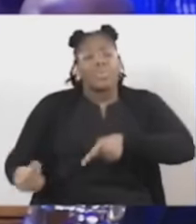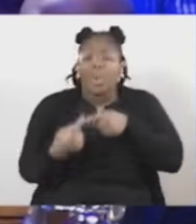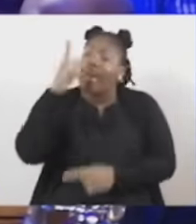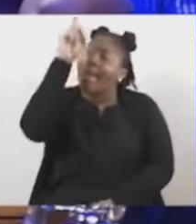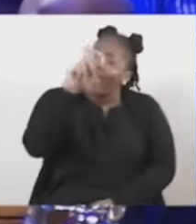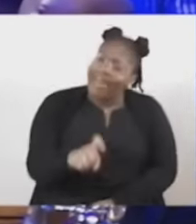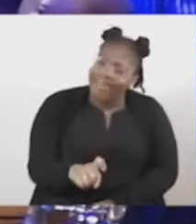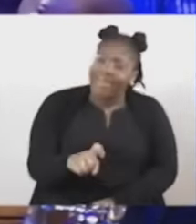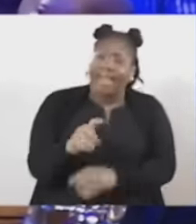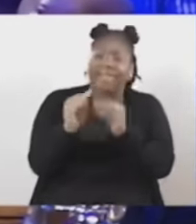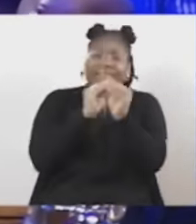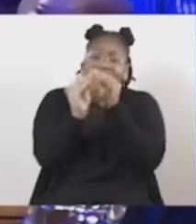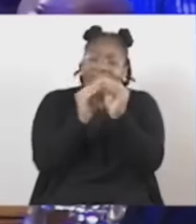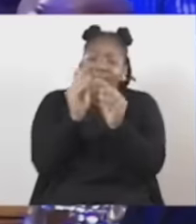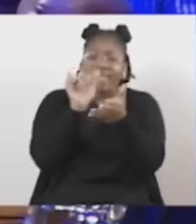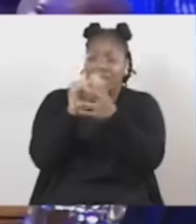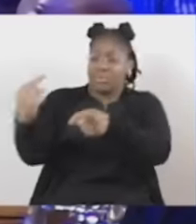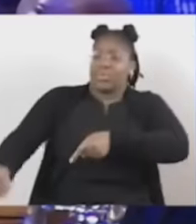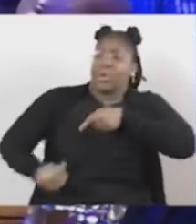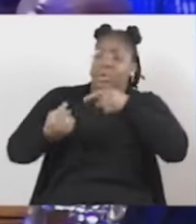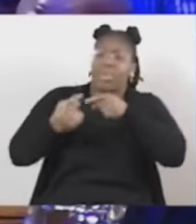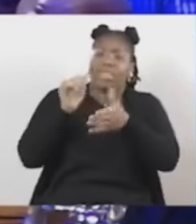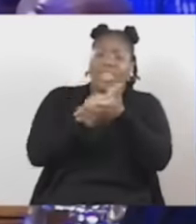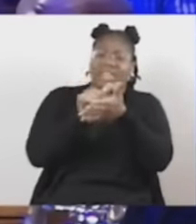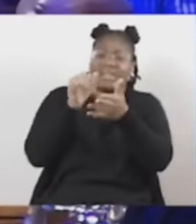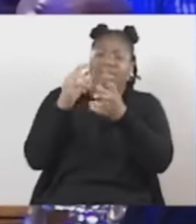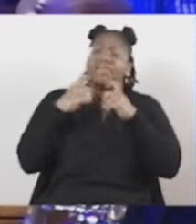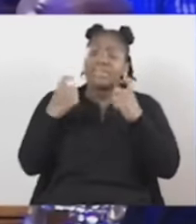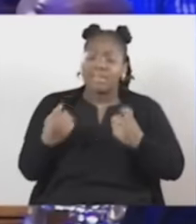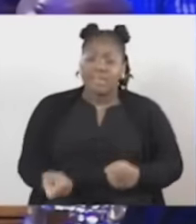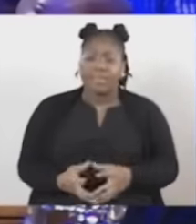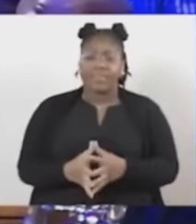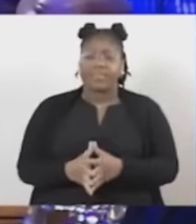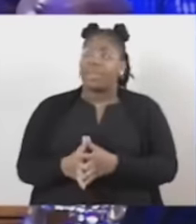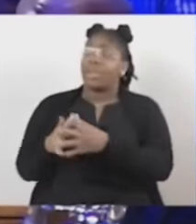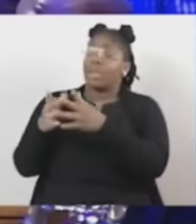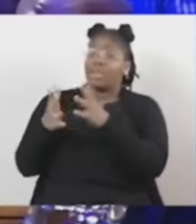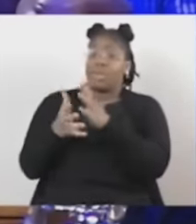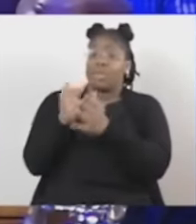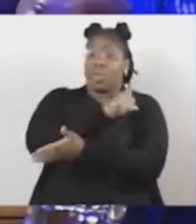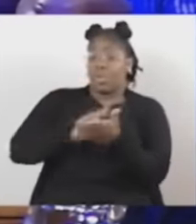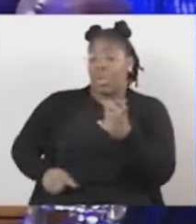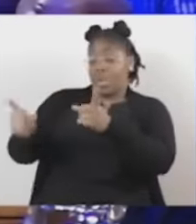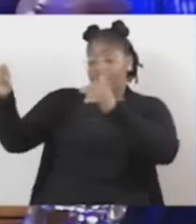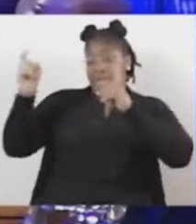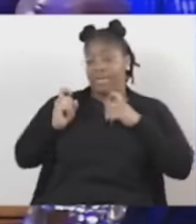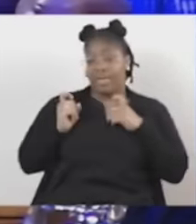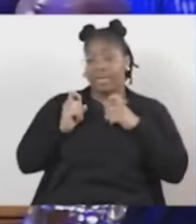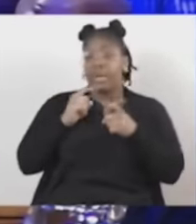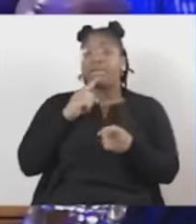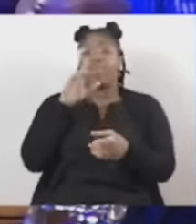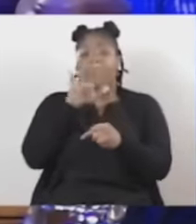so in my estimation, the gift the Lord gives Peter and the gift that the Lord gives to us is his all-knowing expression of the loose thread and his promise